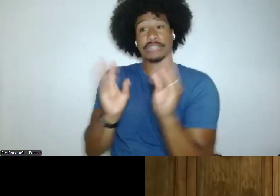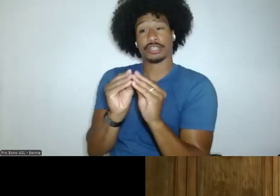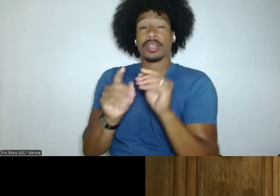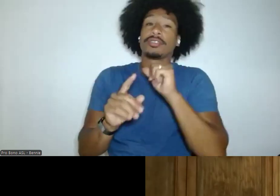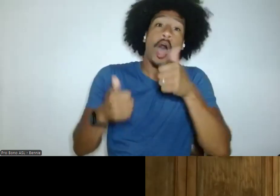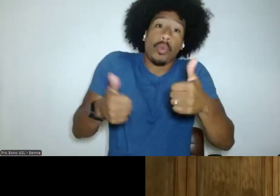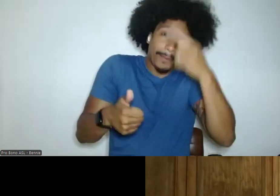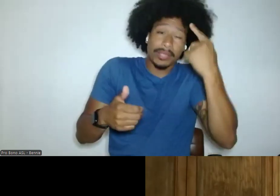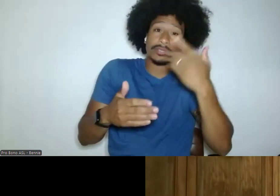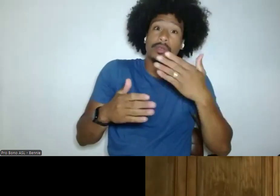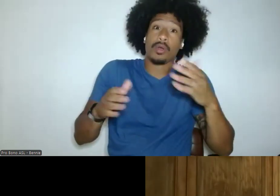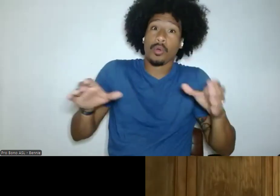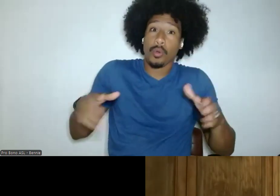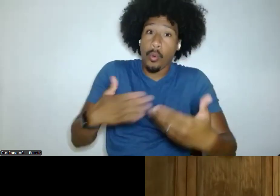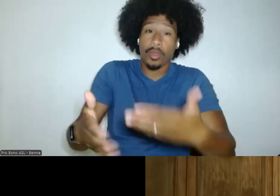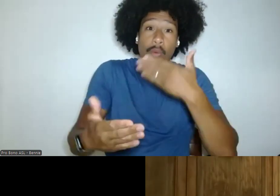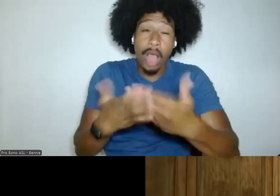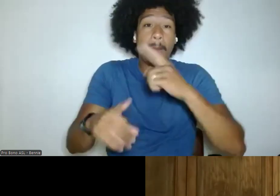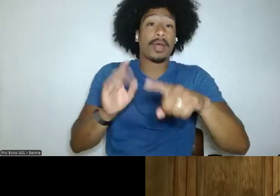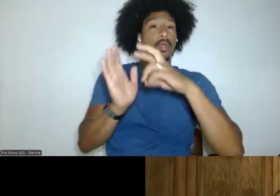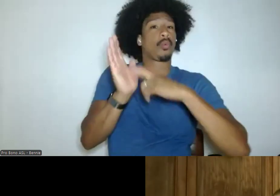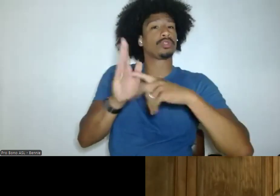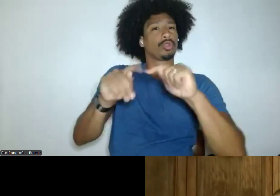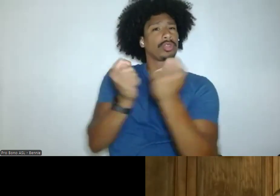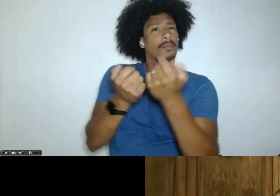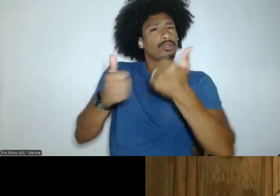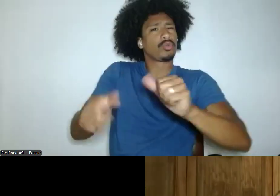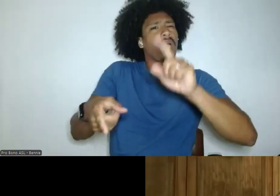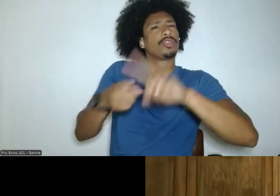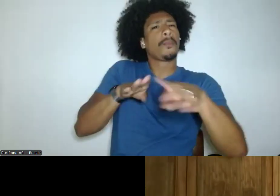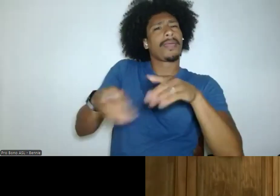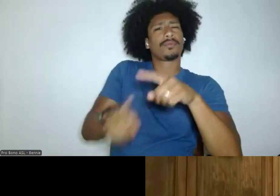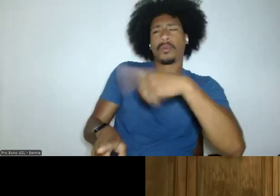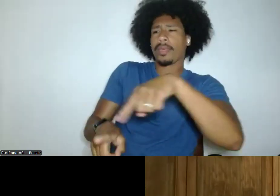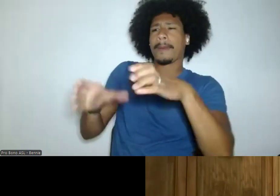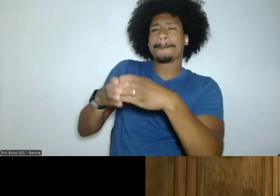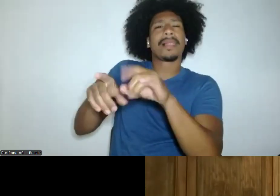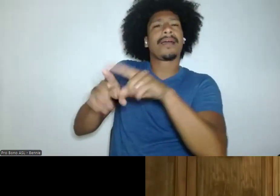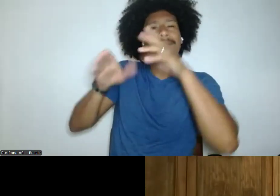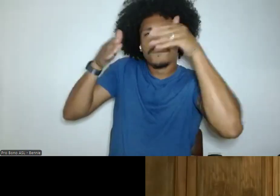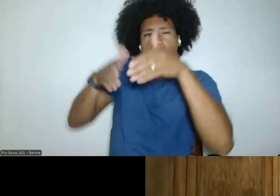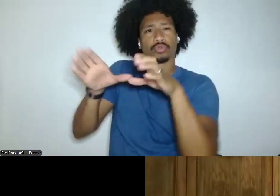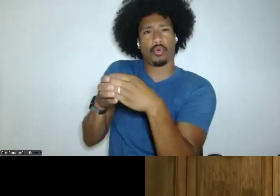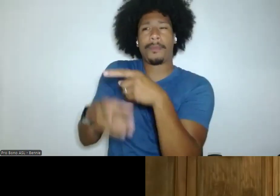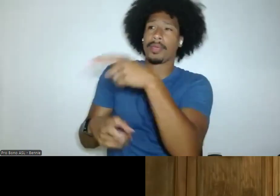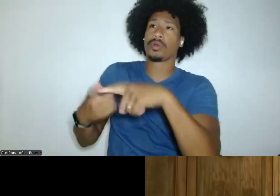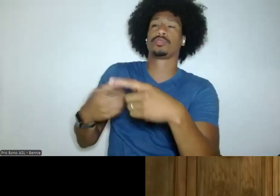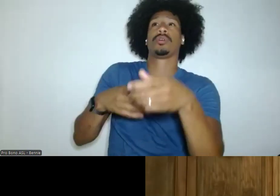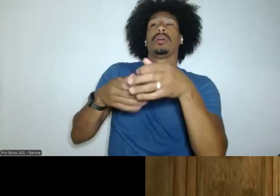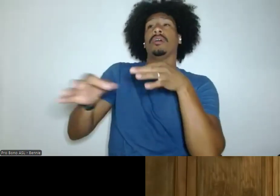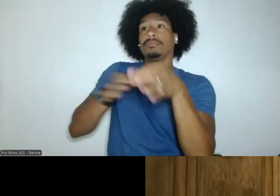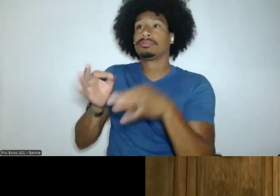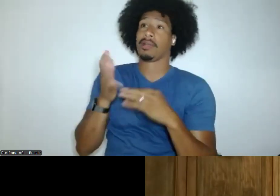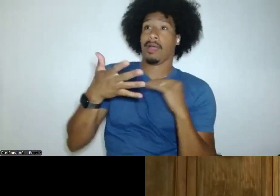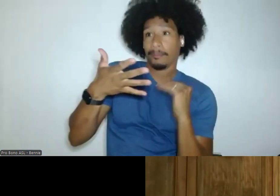the research team kept trying to treat it like a focus group and like wanted to walk us through individual like widgets